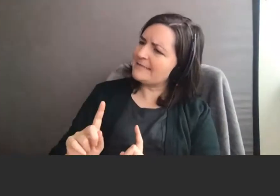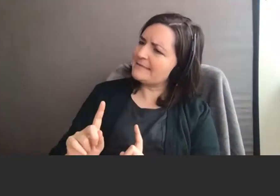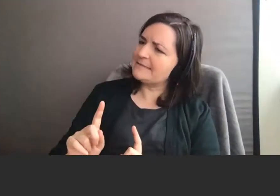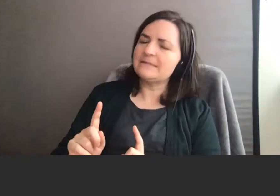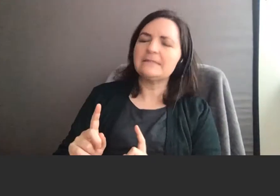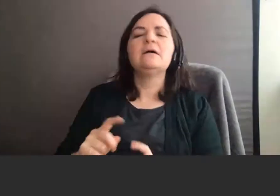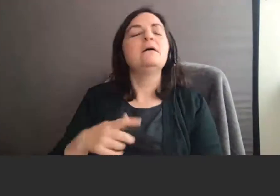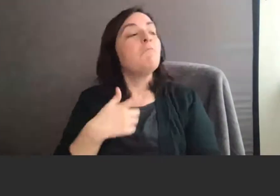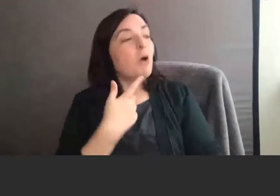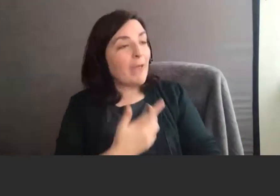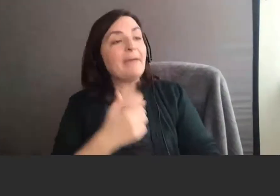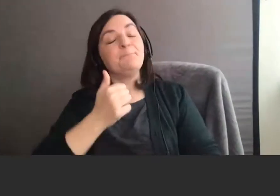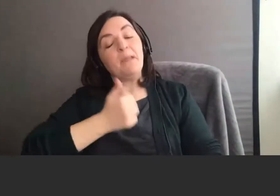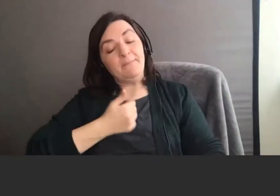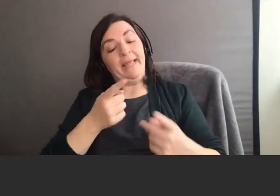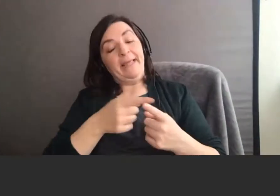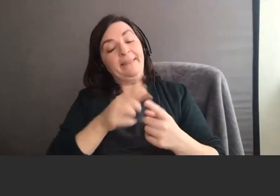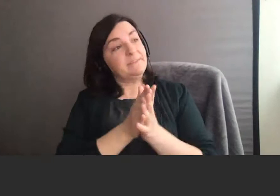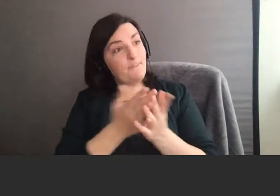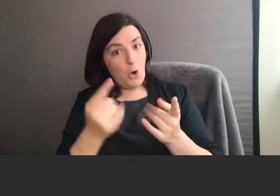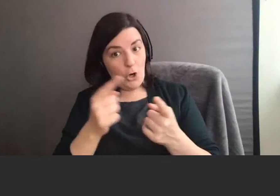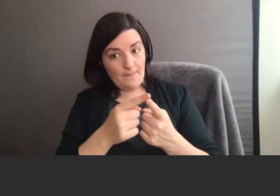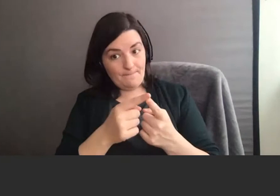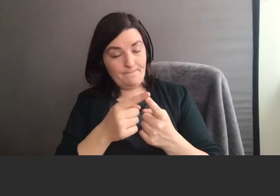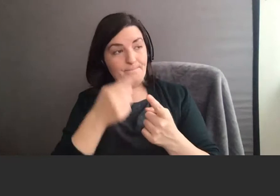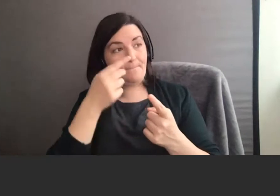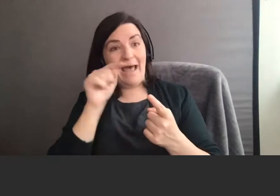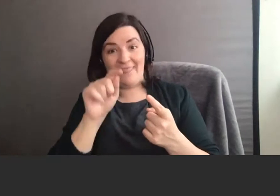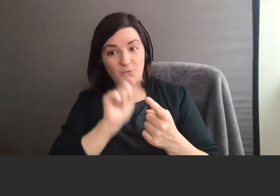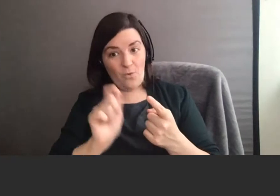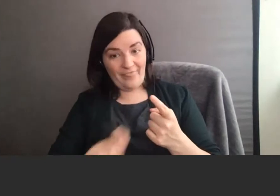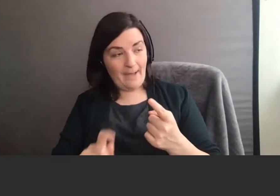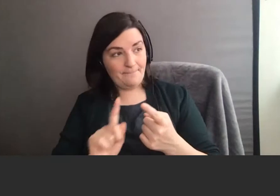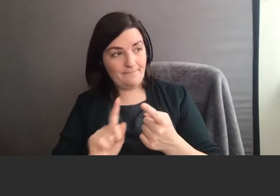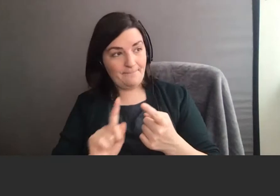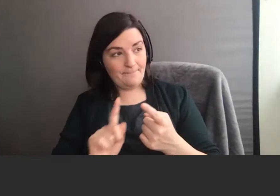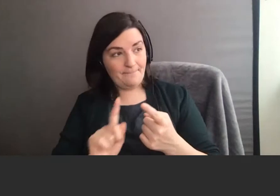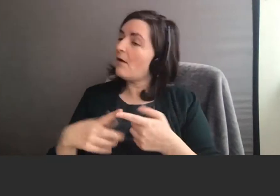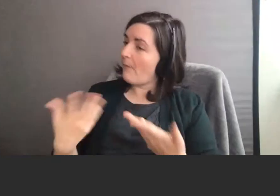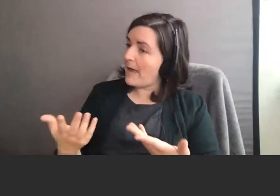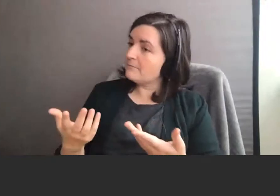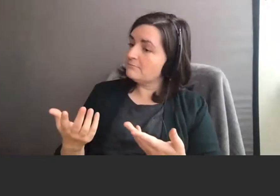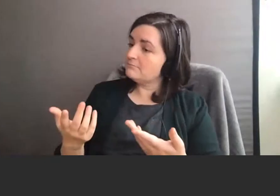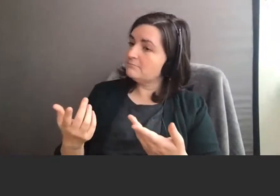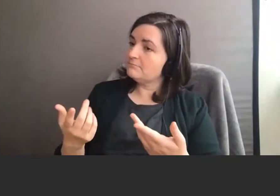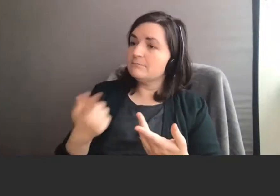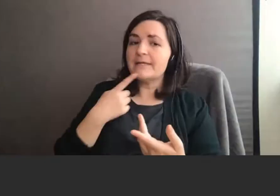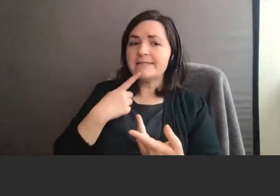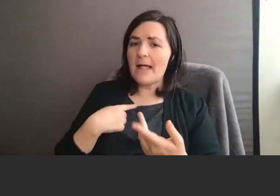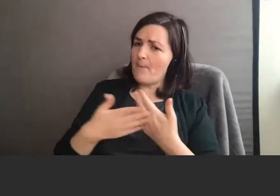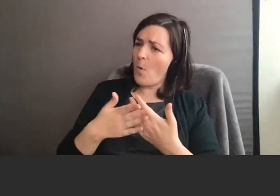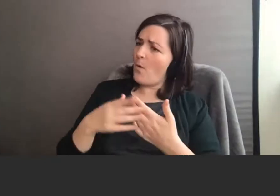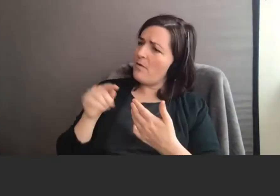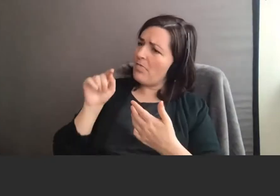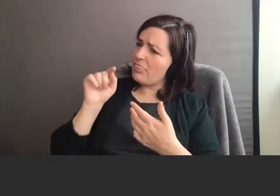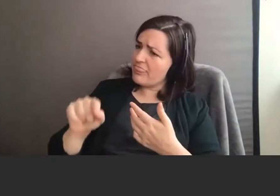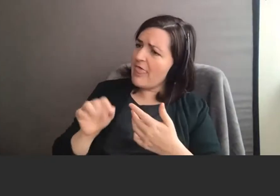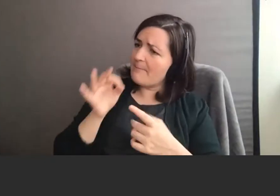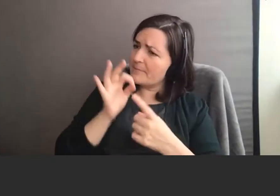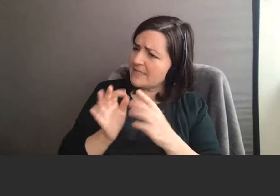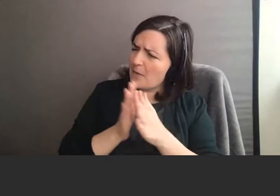such and such and such by this author. And then your supervisor will say, okay, tell me a little bit more about how that